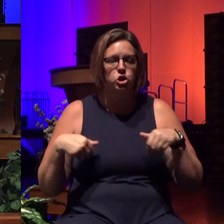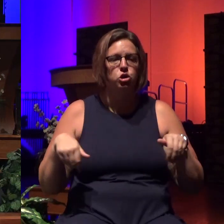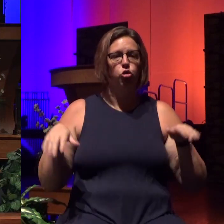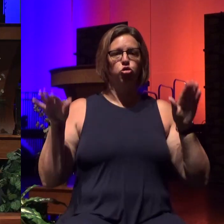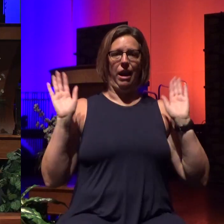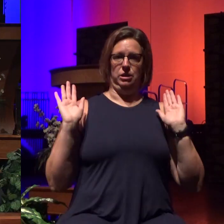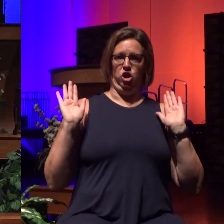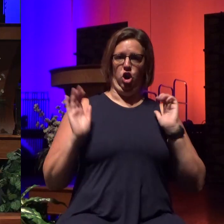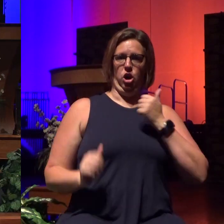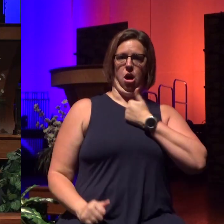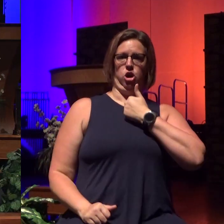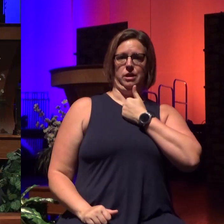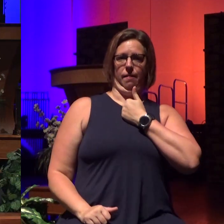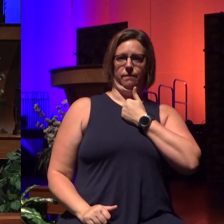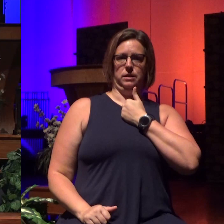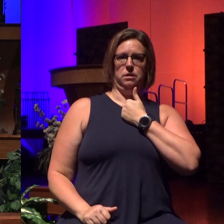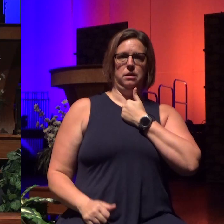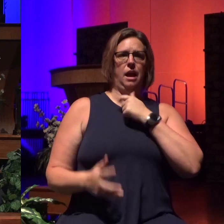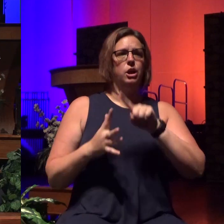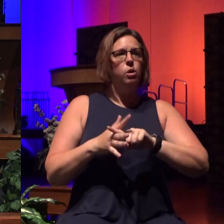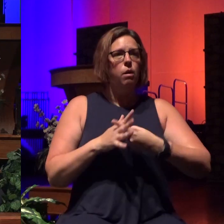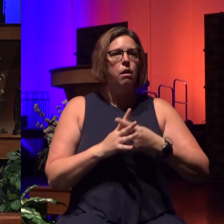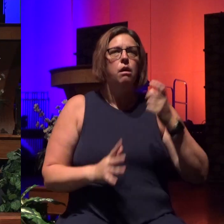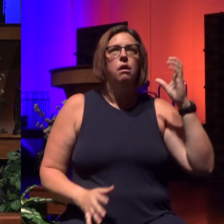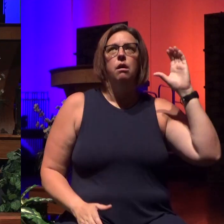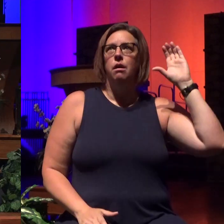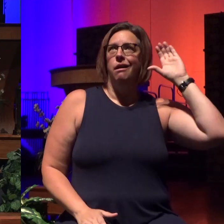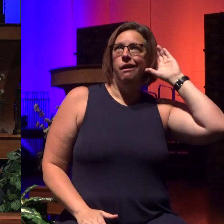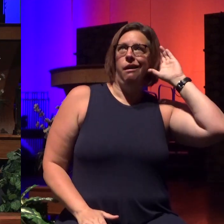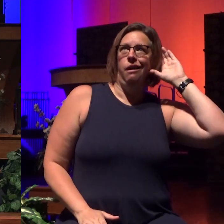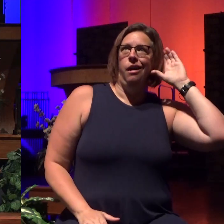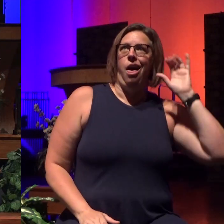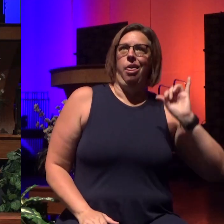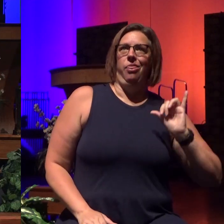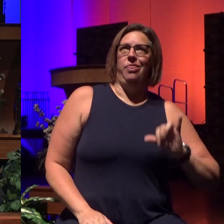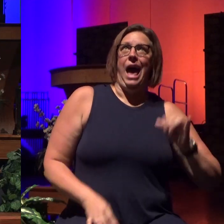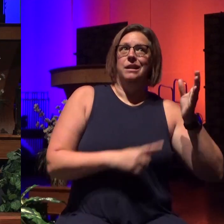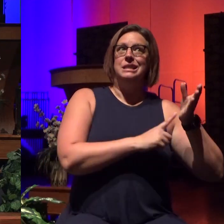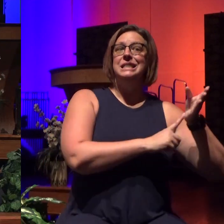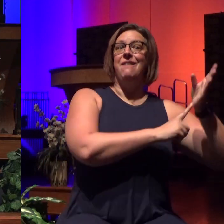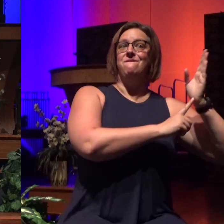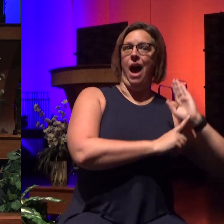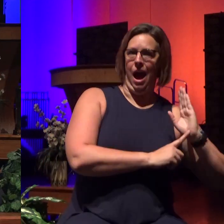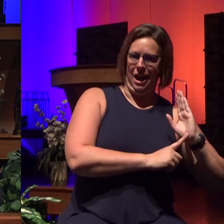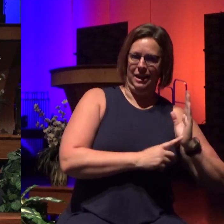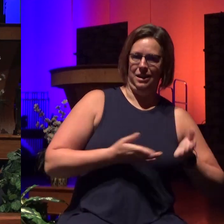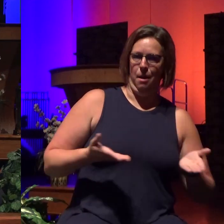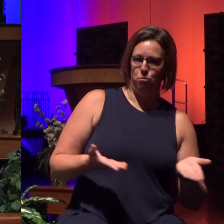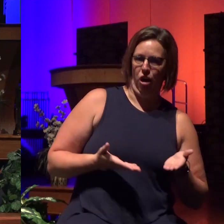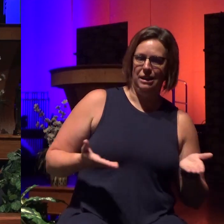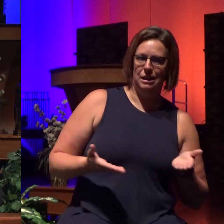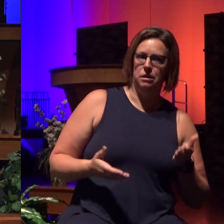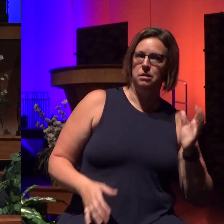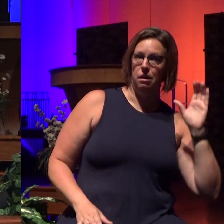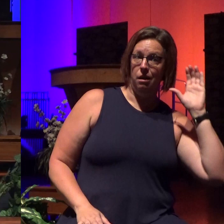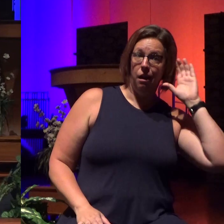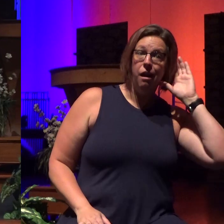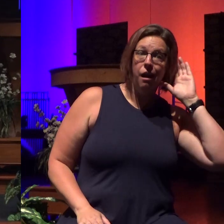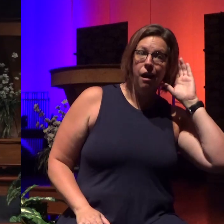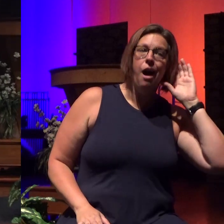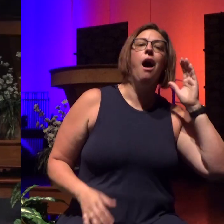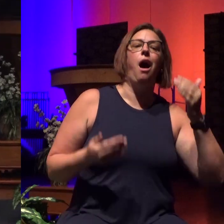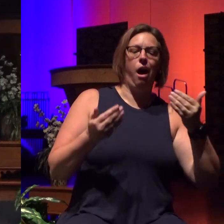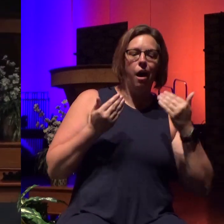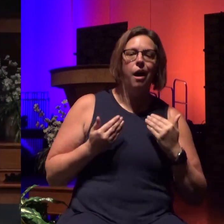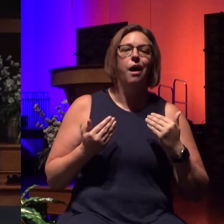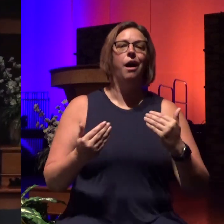authentic self and we begin to listen to that divine presence. And not only is what might be ours to do in the world, but then